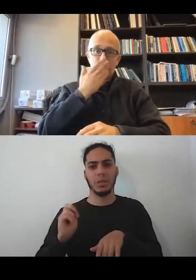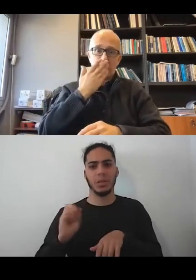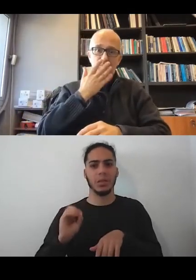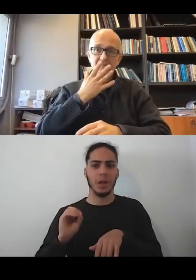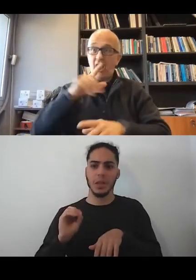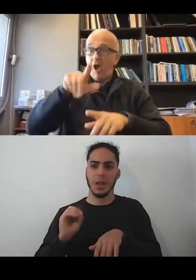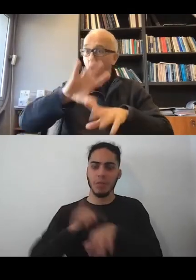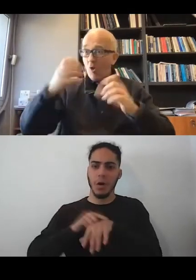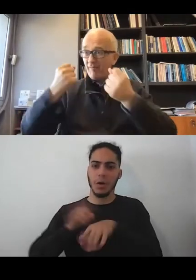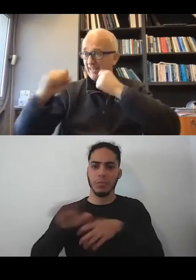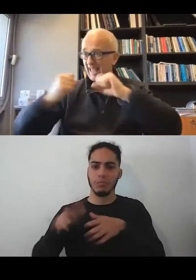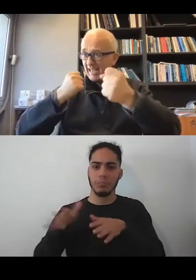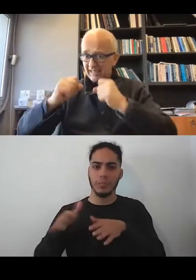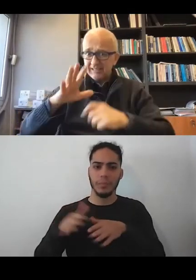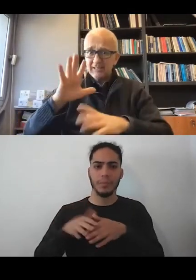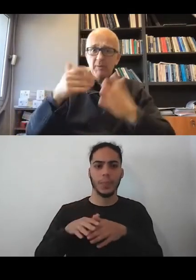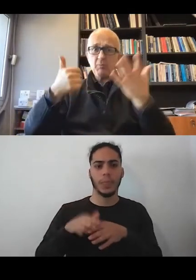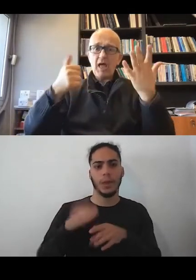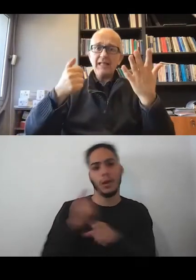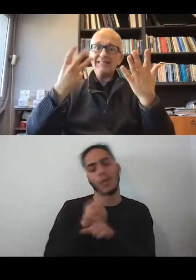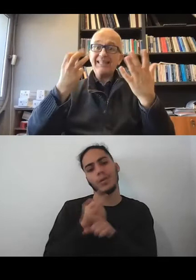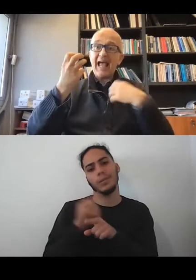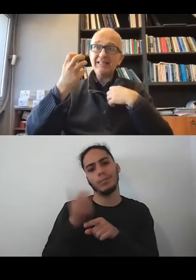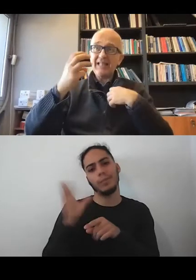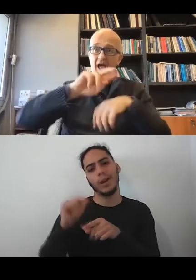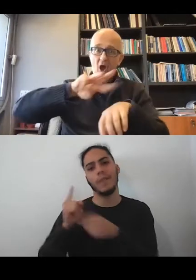this system will be that students can